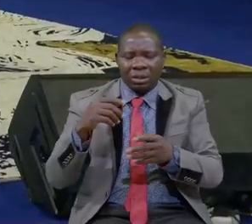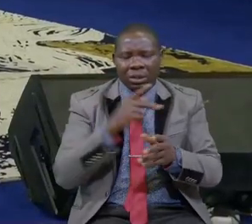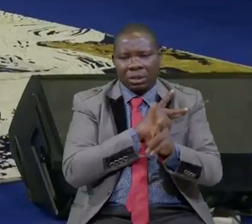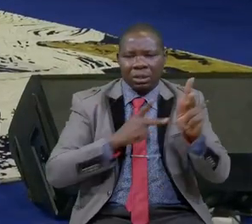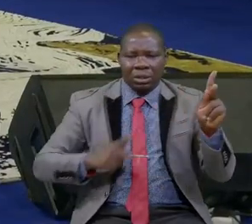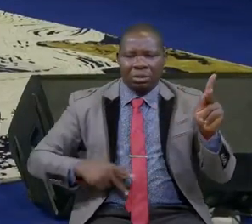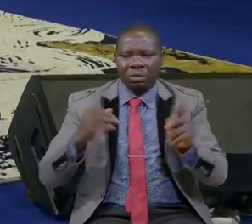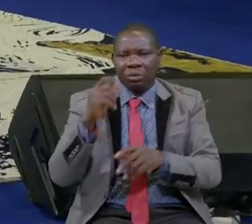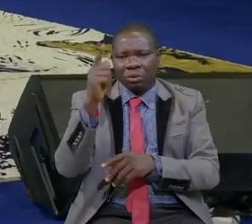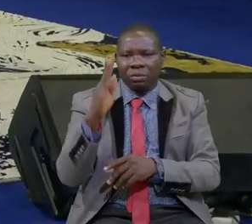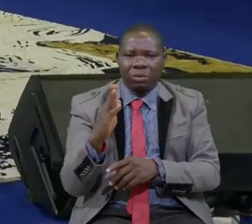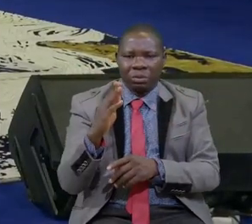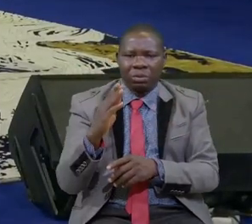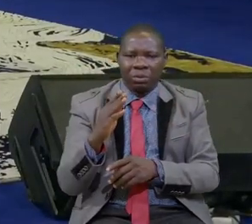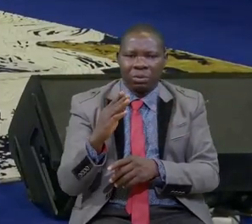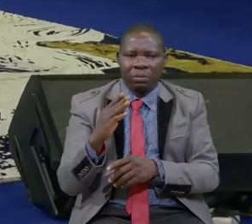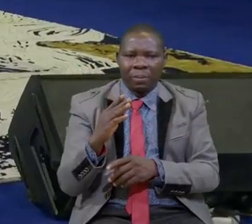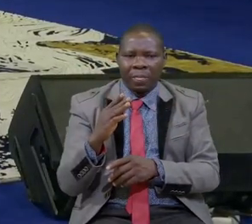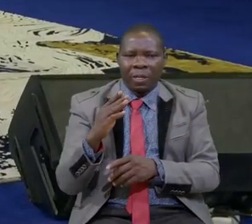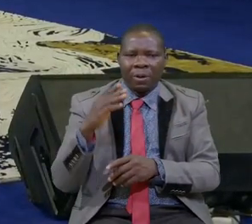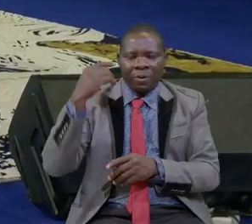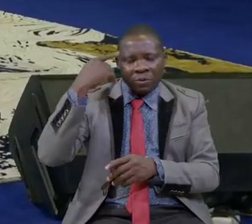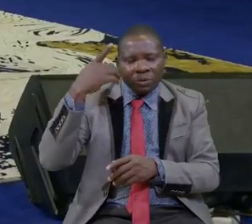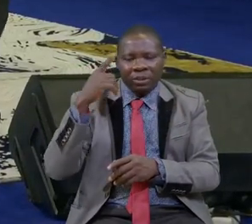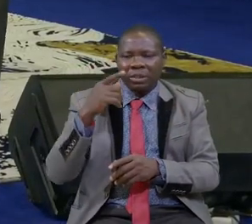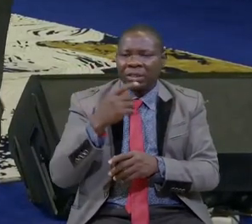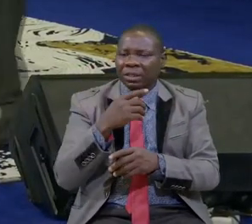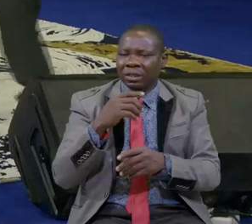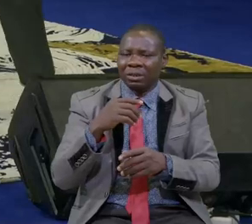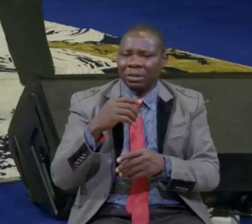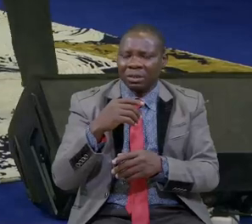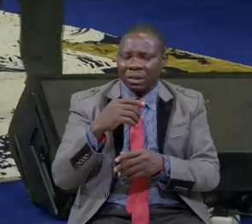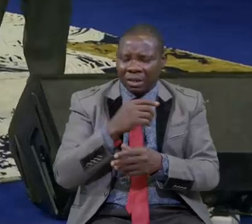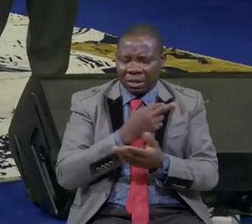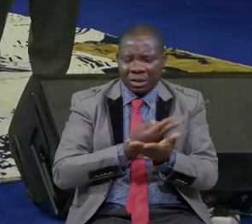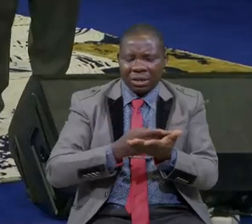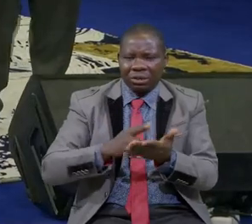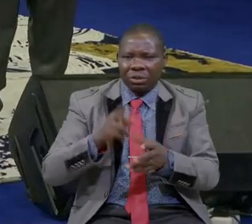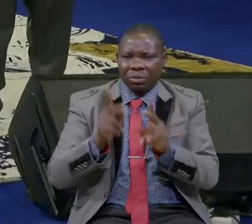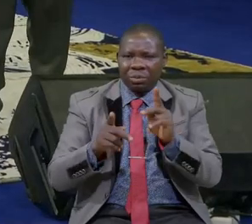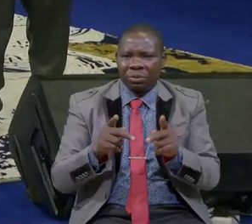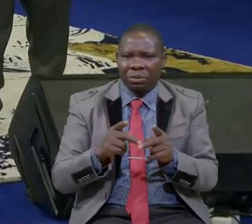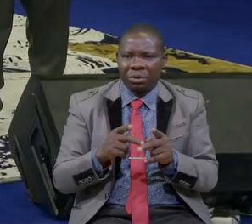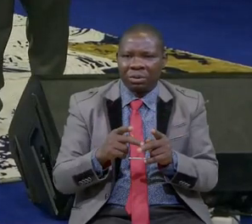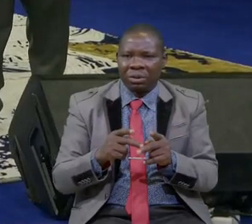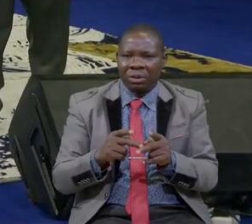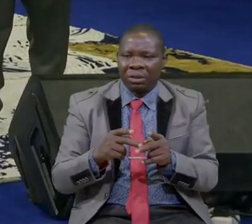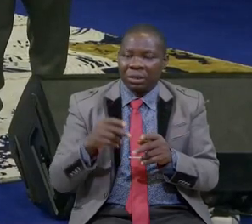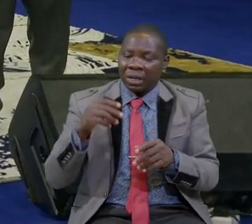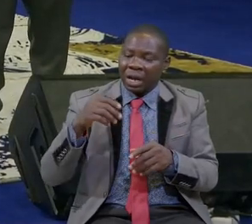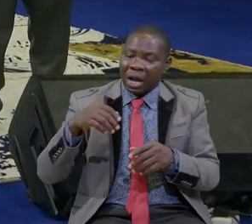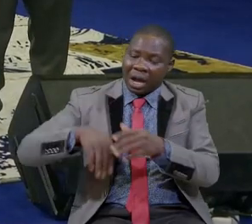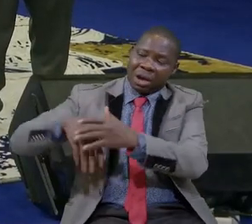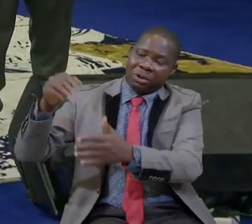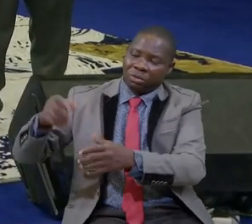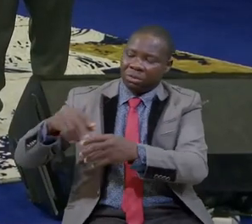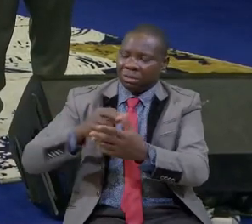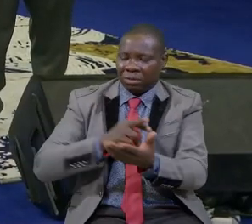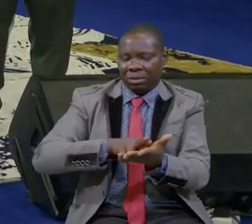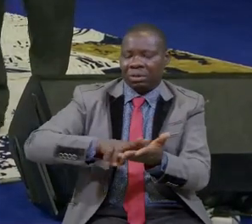Pharisaic righteous people, they're righteous on the outside, inwardly they are unrighteous, they're sinful,